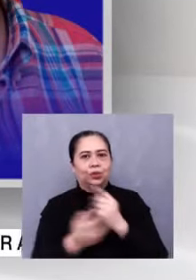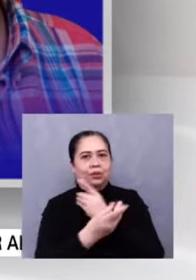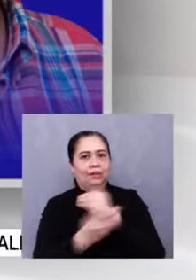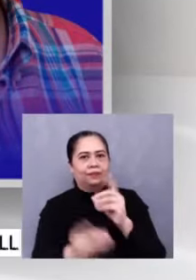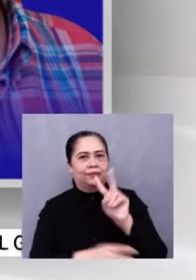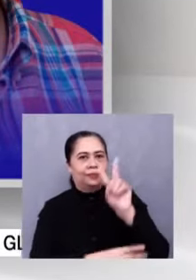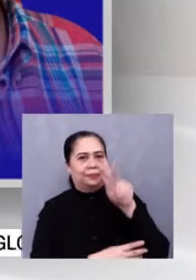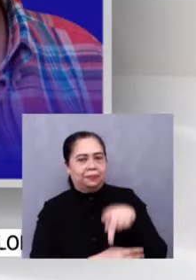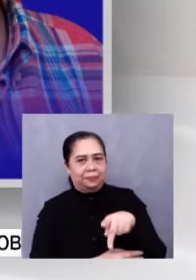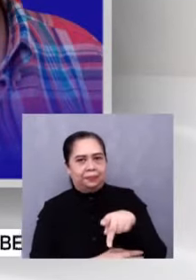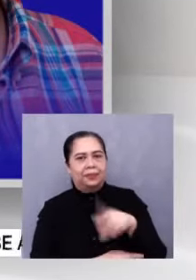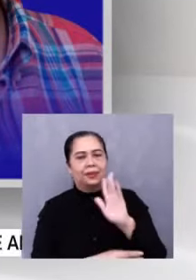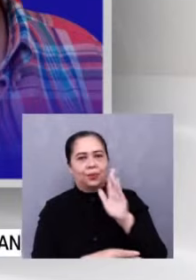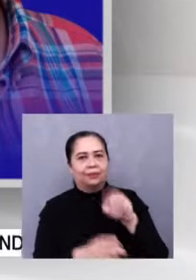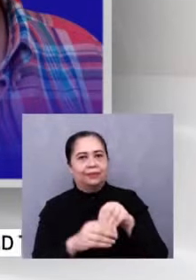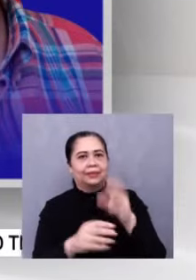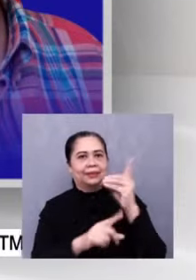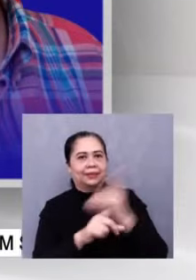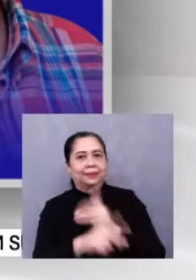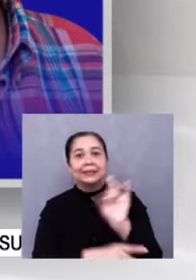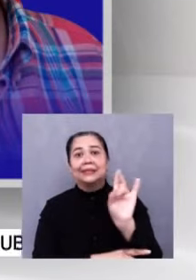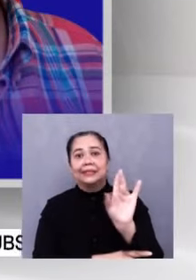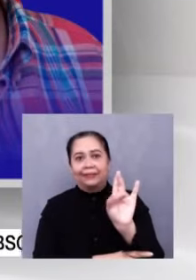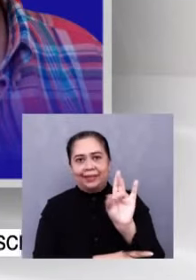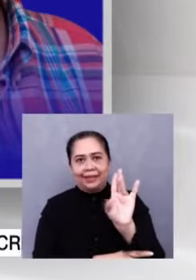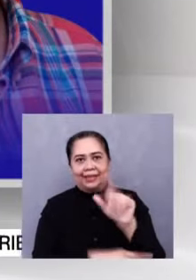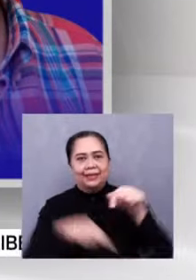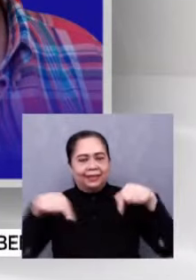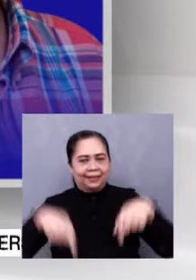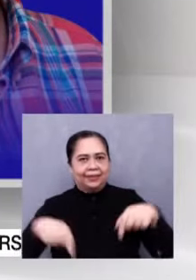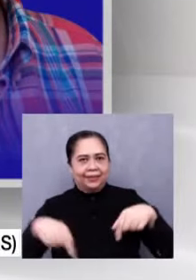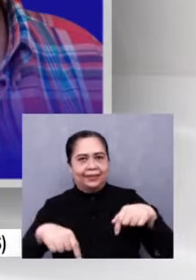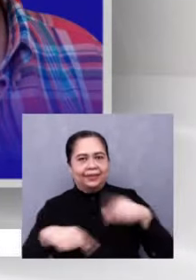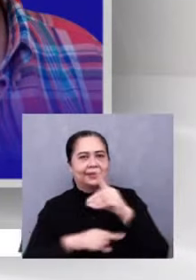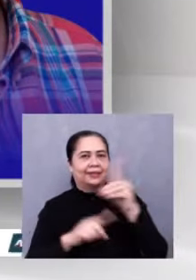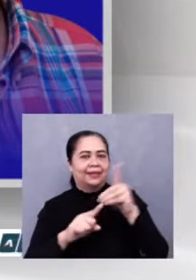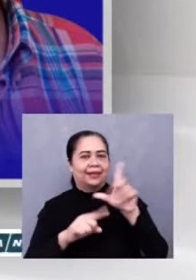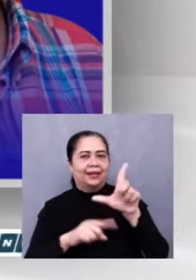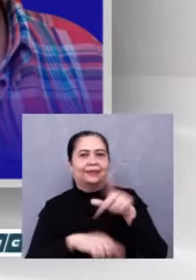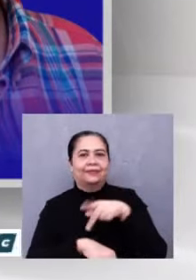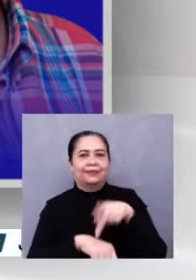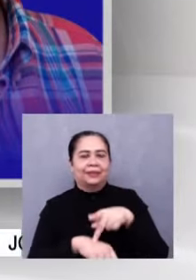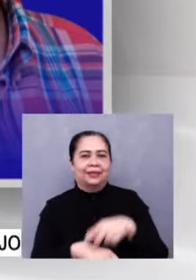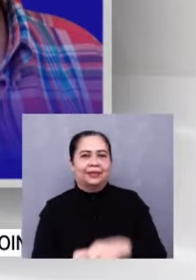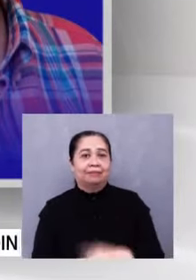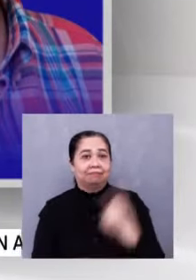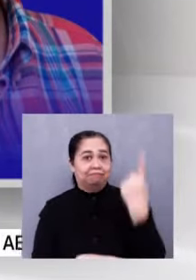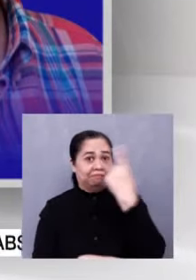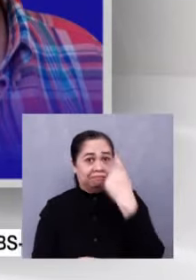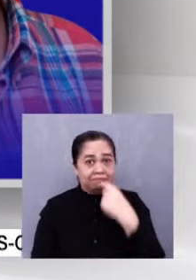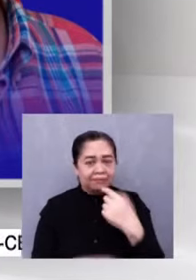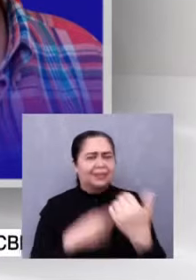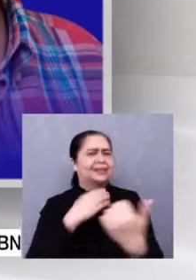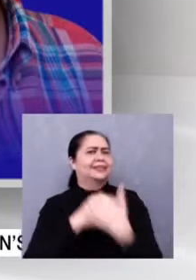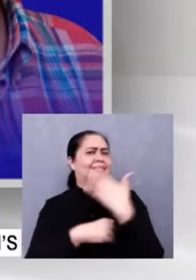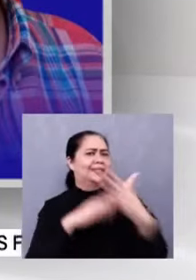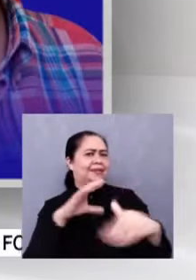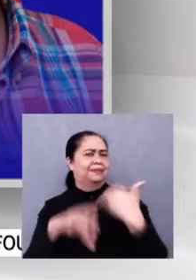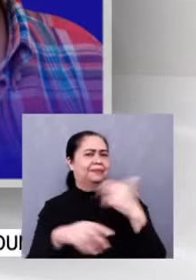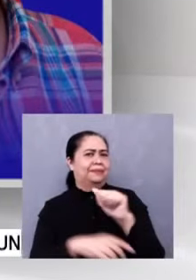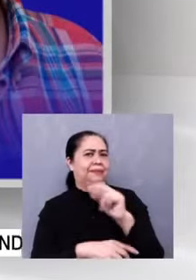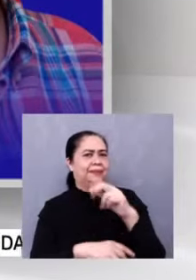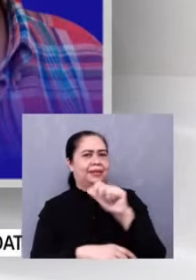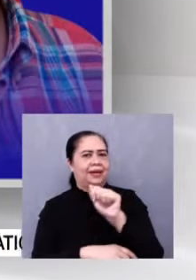bet will be on December 17 here on Dateline Philippines. Have questions? Send them in to ANC Alerts on